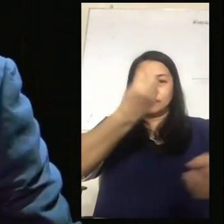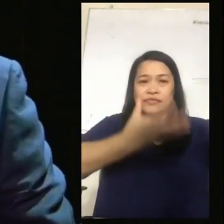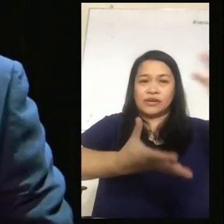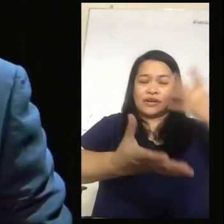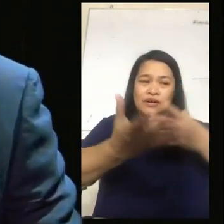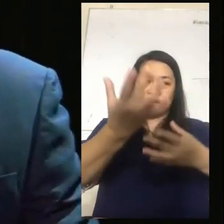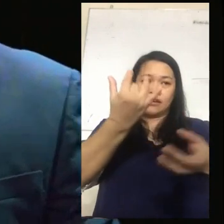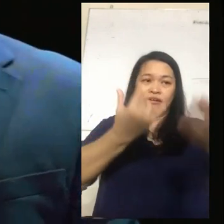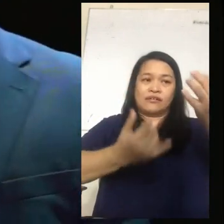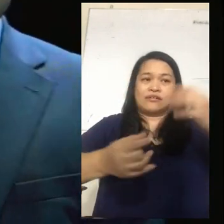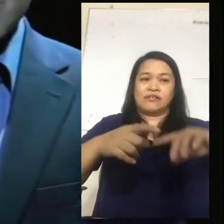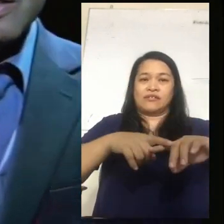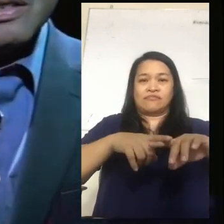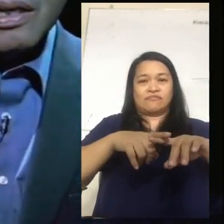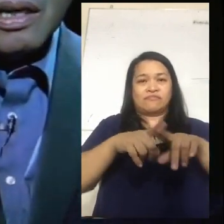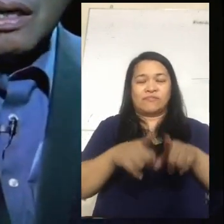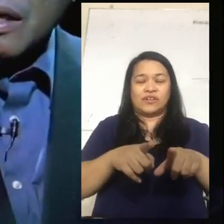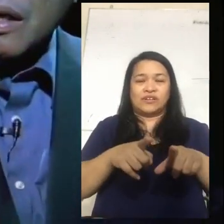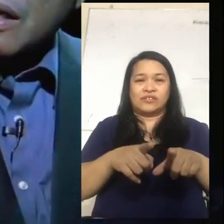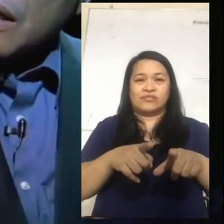the deceitfulness of riches